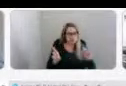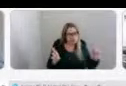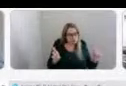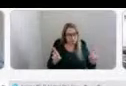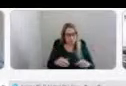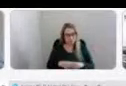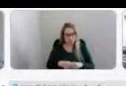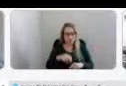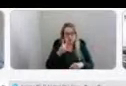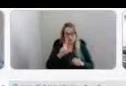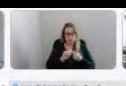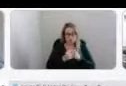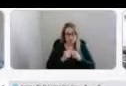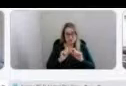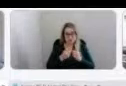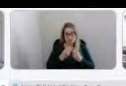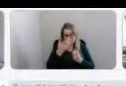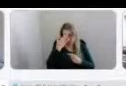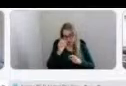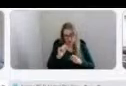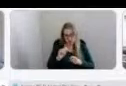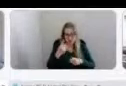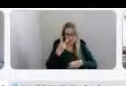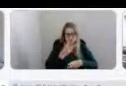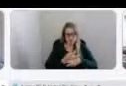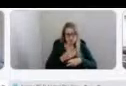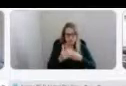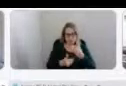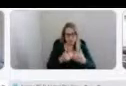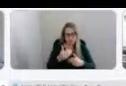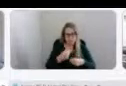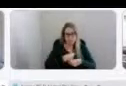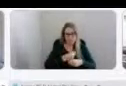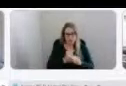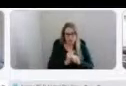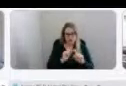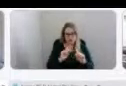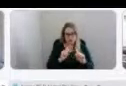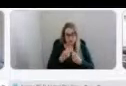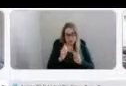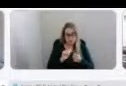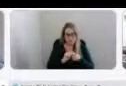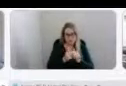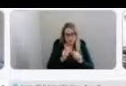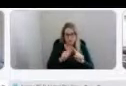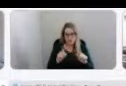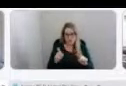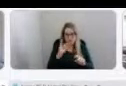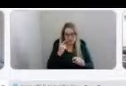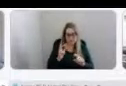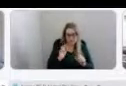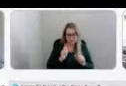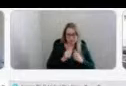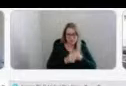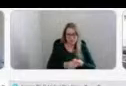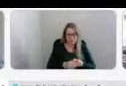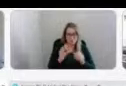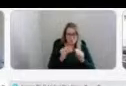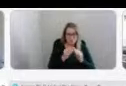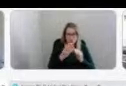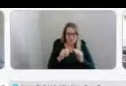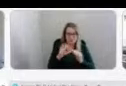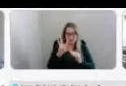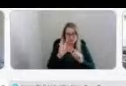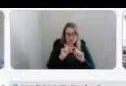districts i know this is a difficult process trying to make districts competitive but it seems like to comply more than six districts should be